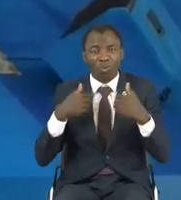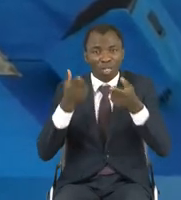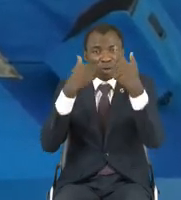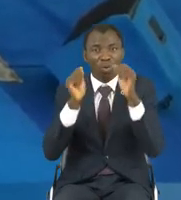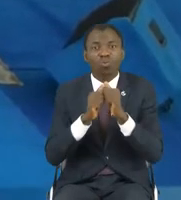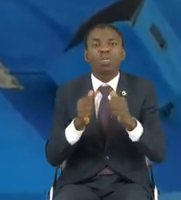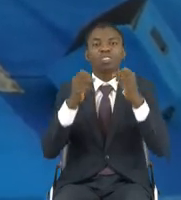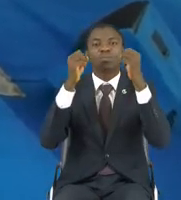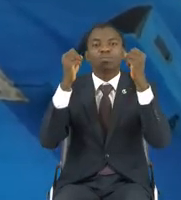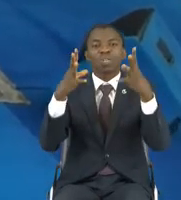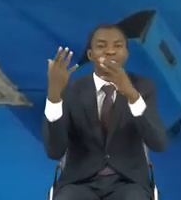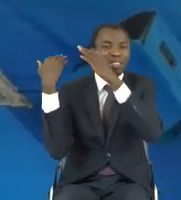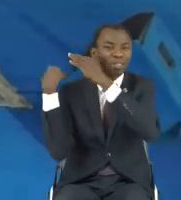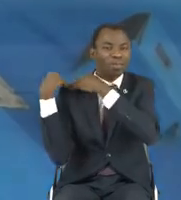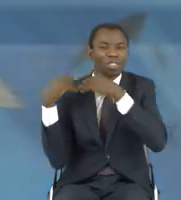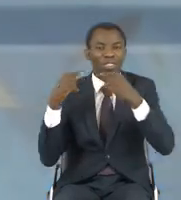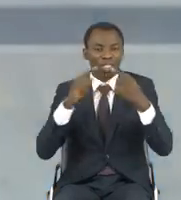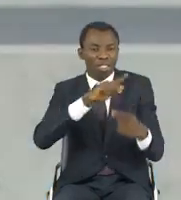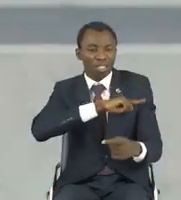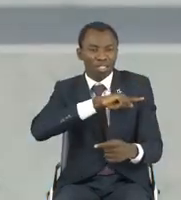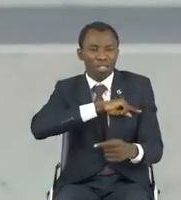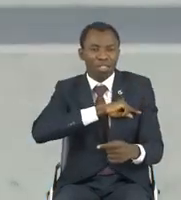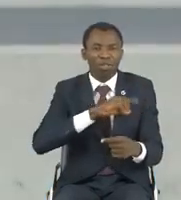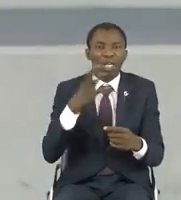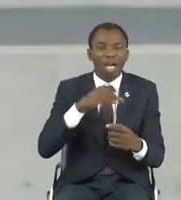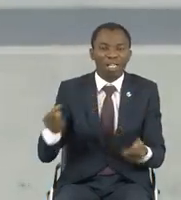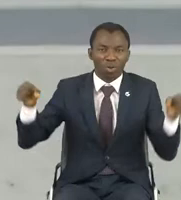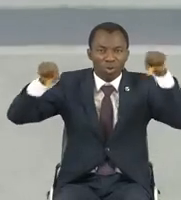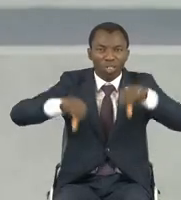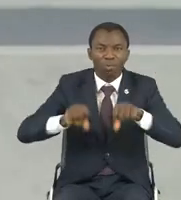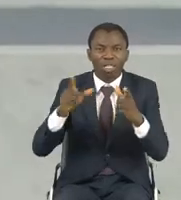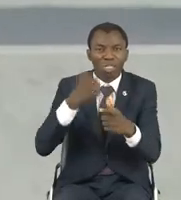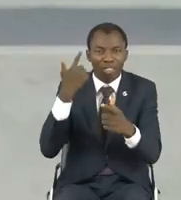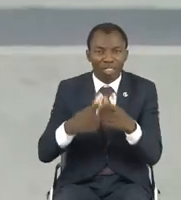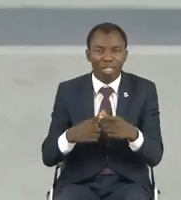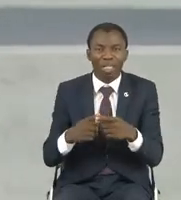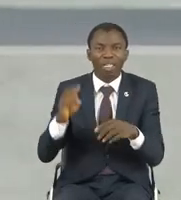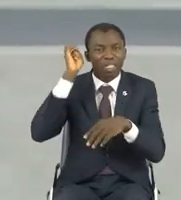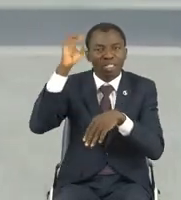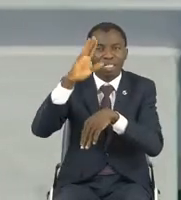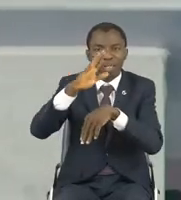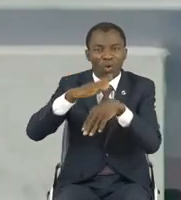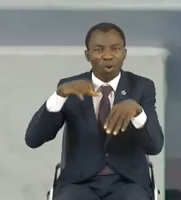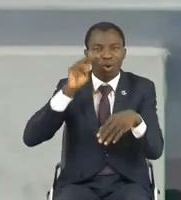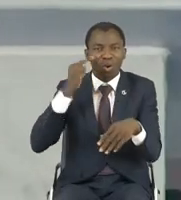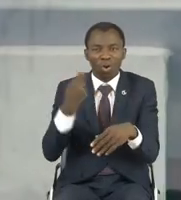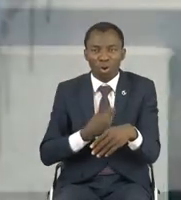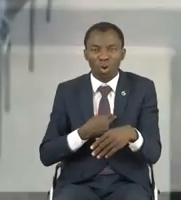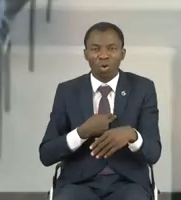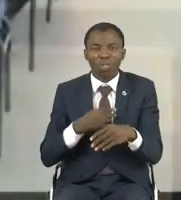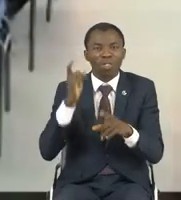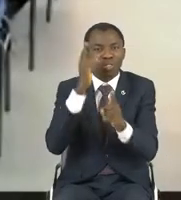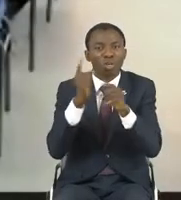lot of guilt, a lot of condemnation, and then he calls us so as to forgive